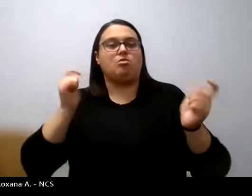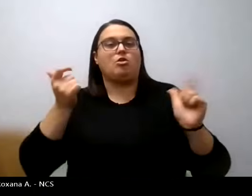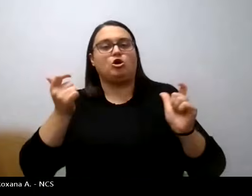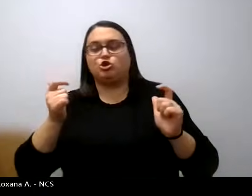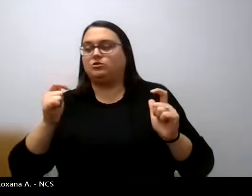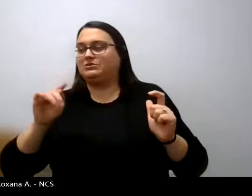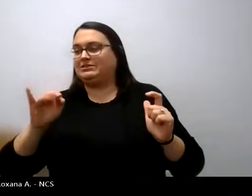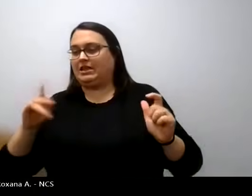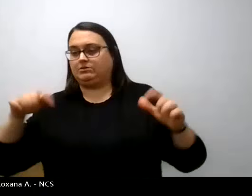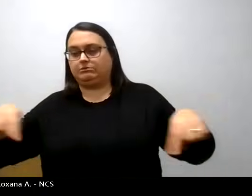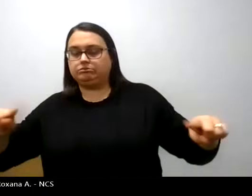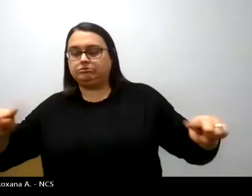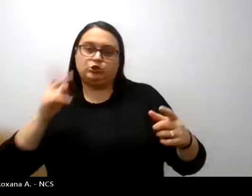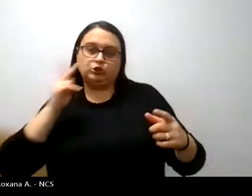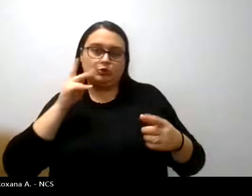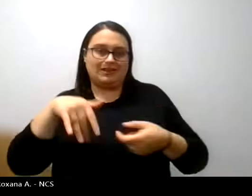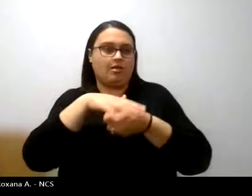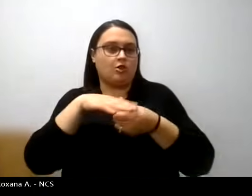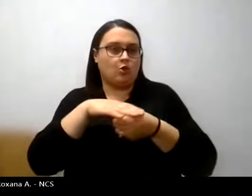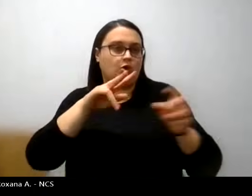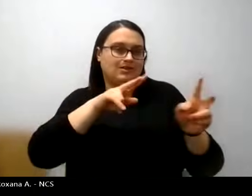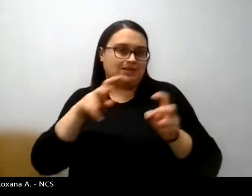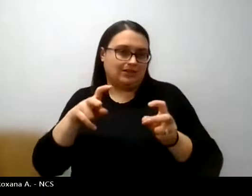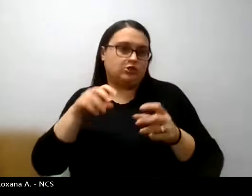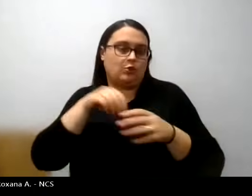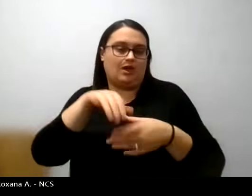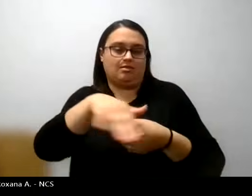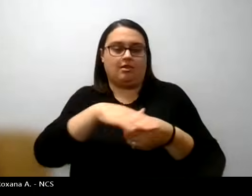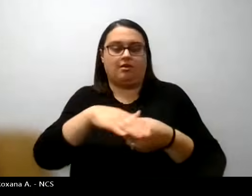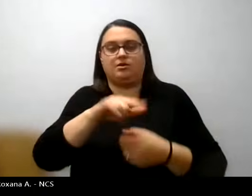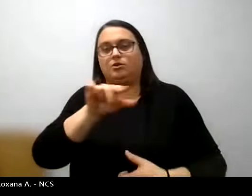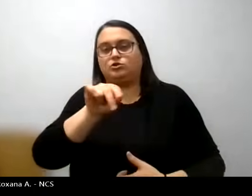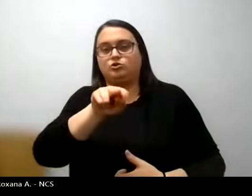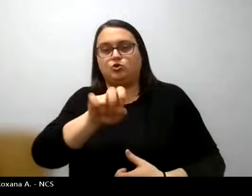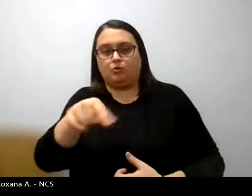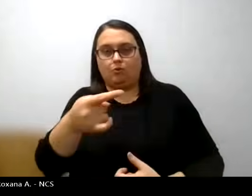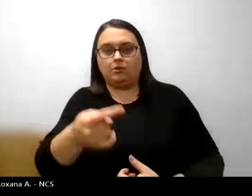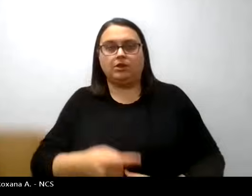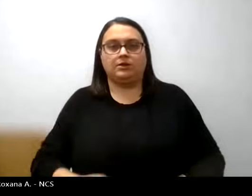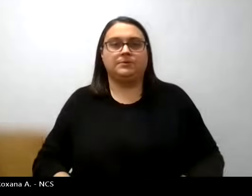so that's why you see that localized issue in that zone only.